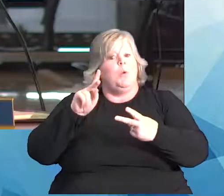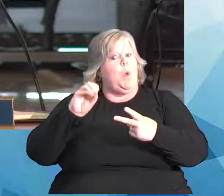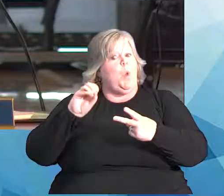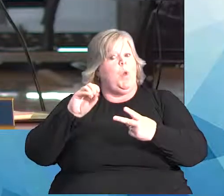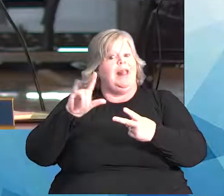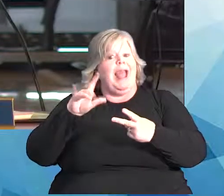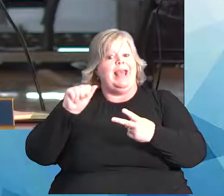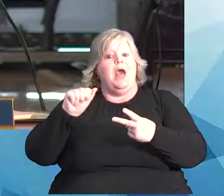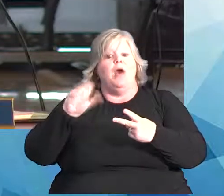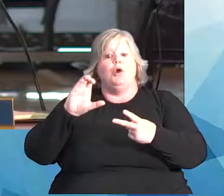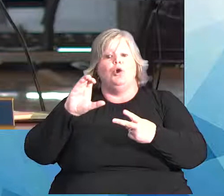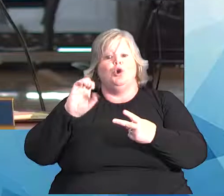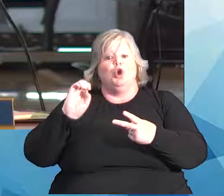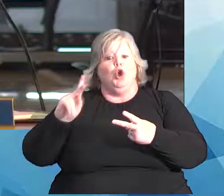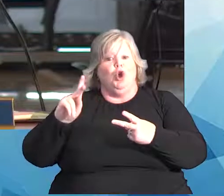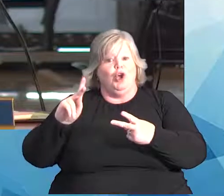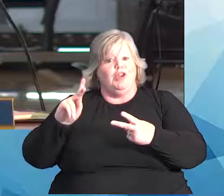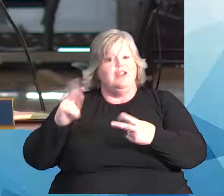team.